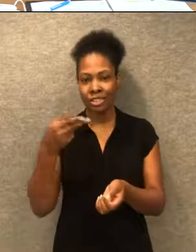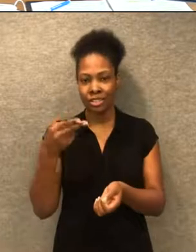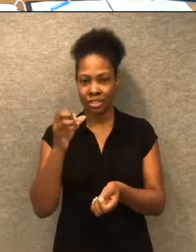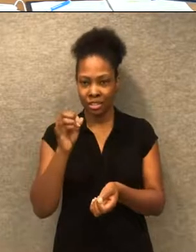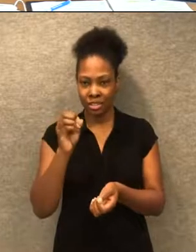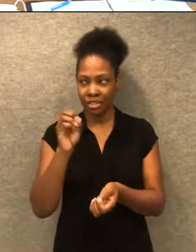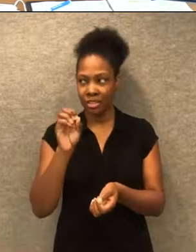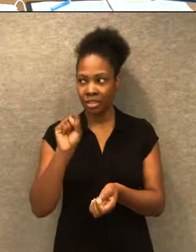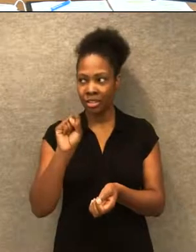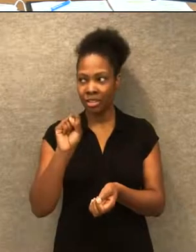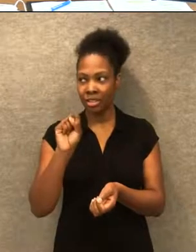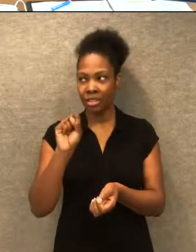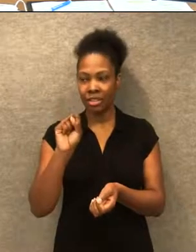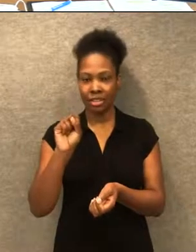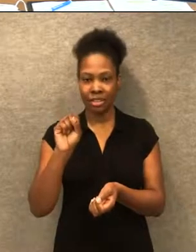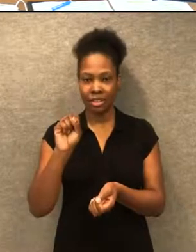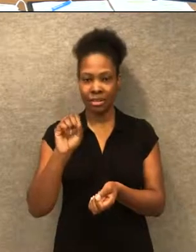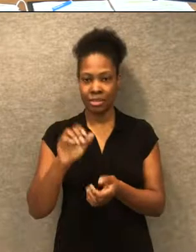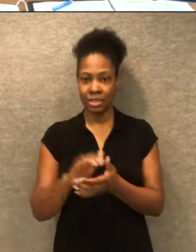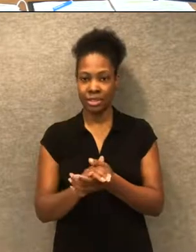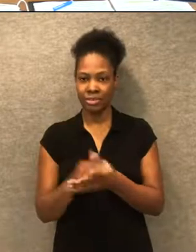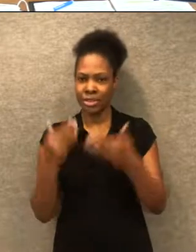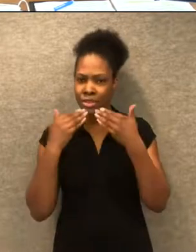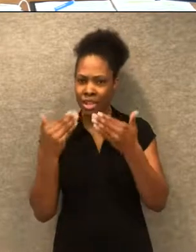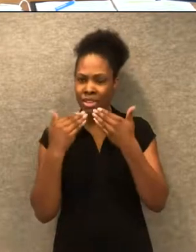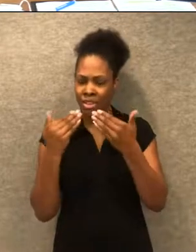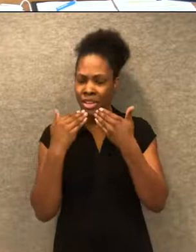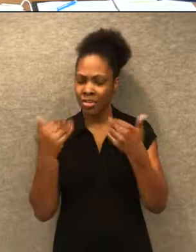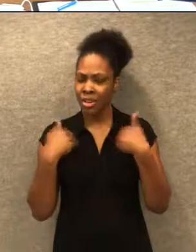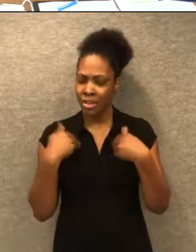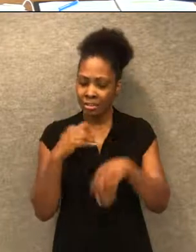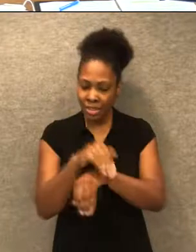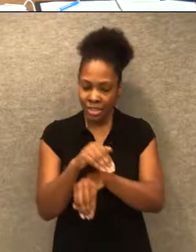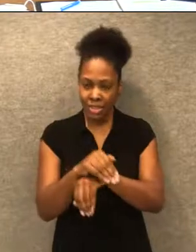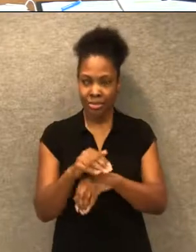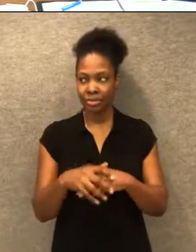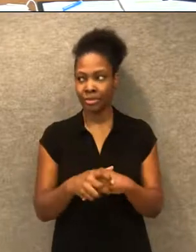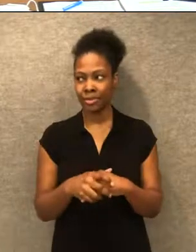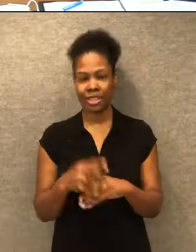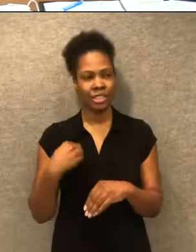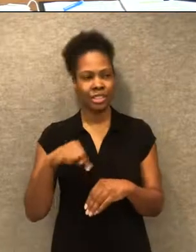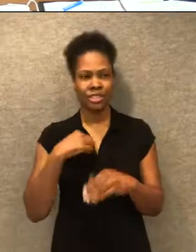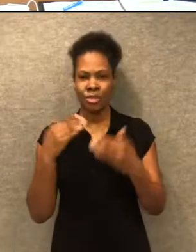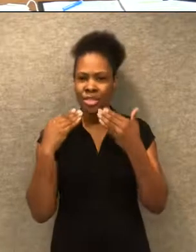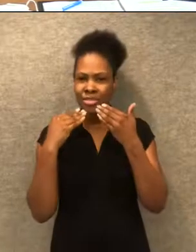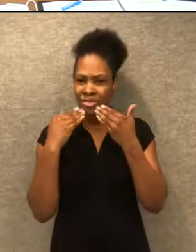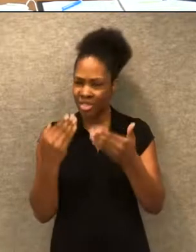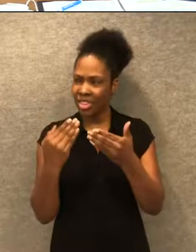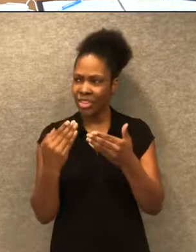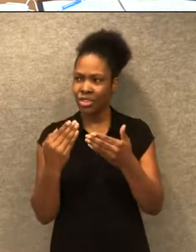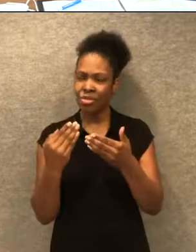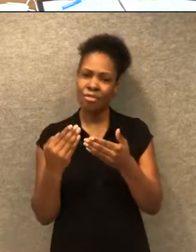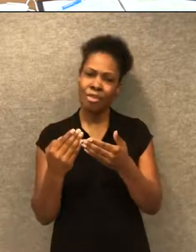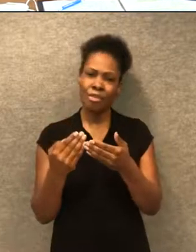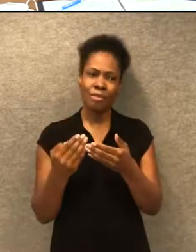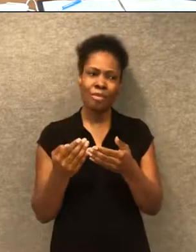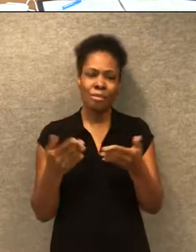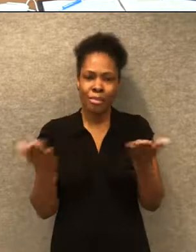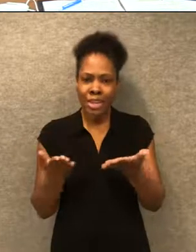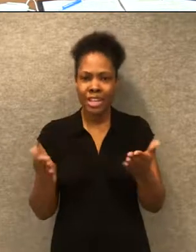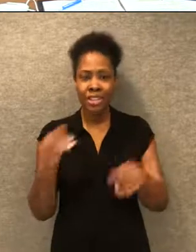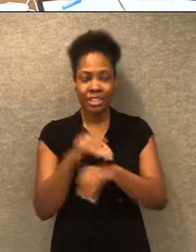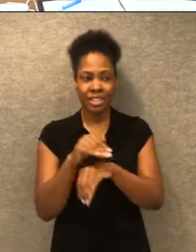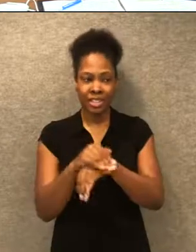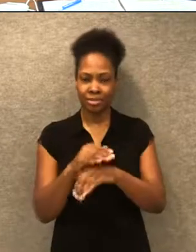Thomas? I'm very well, thank you. Thank you for having me tonight. Well, we thank you for joining us again tonight. I don't know if you